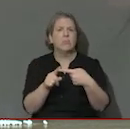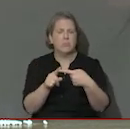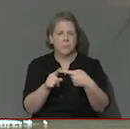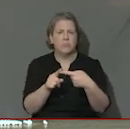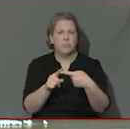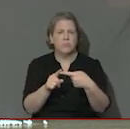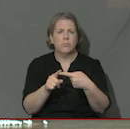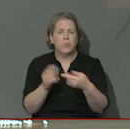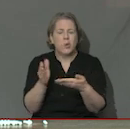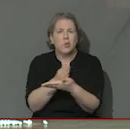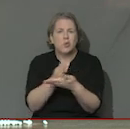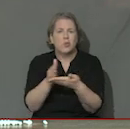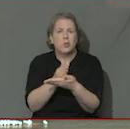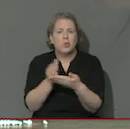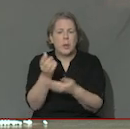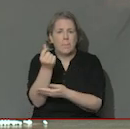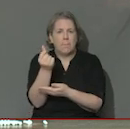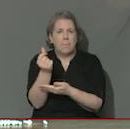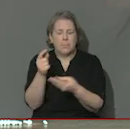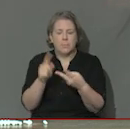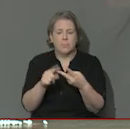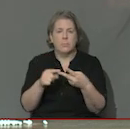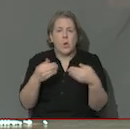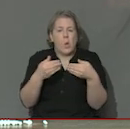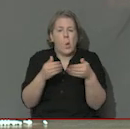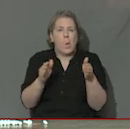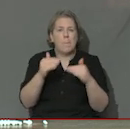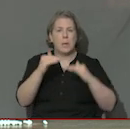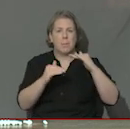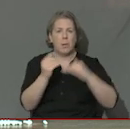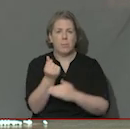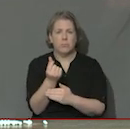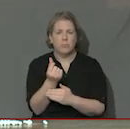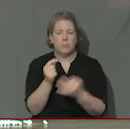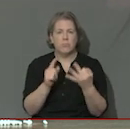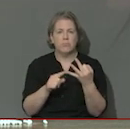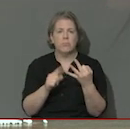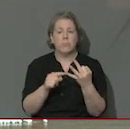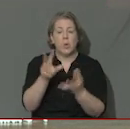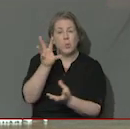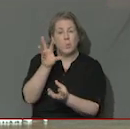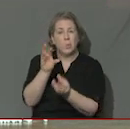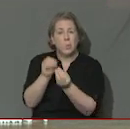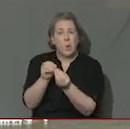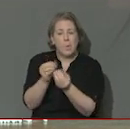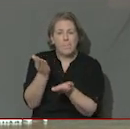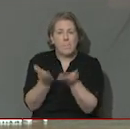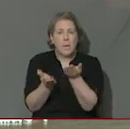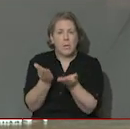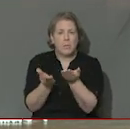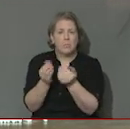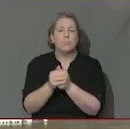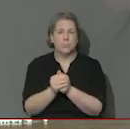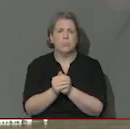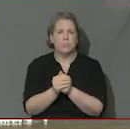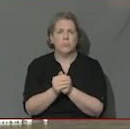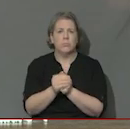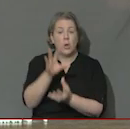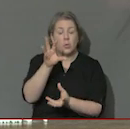capital. They give us the opening balance and the closing balance. So we can put the opening balance in,